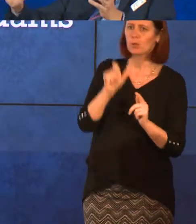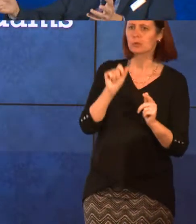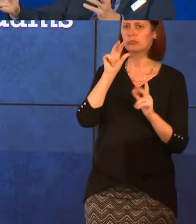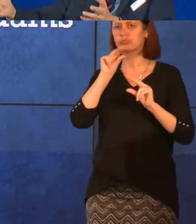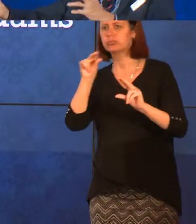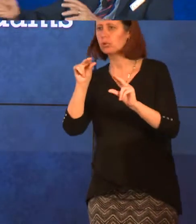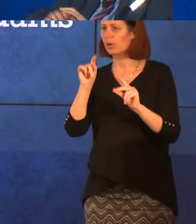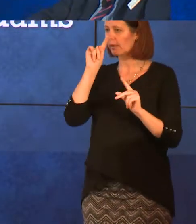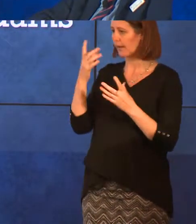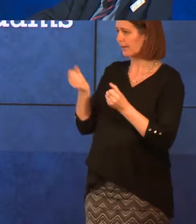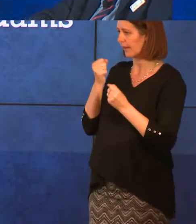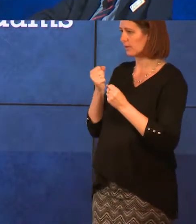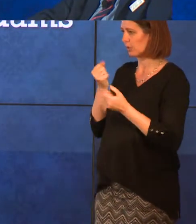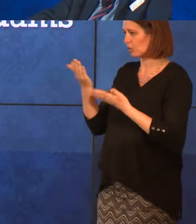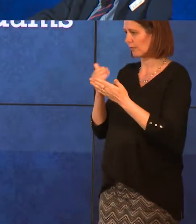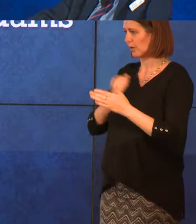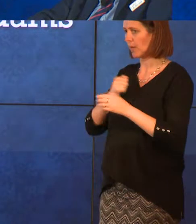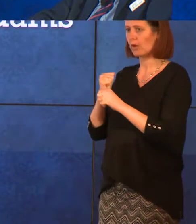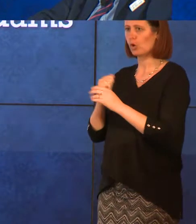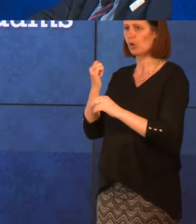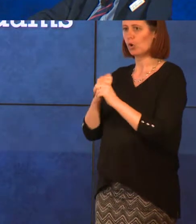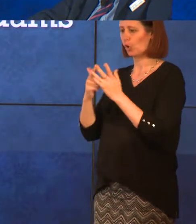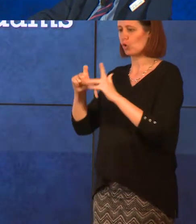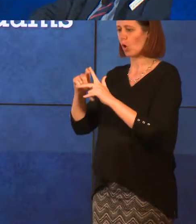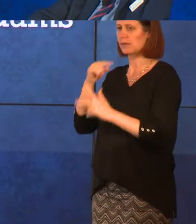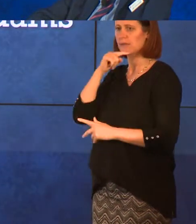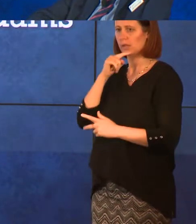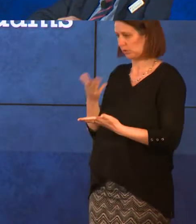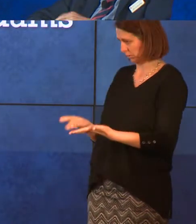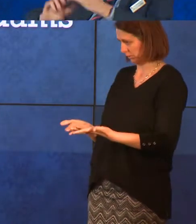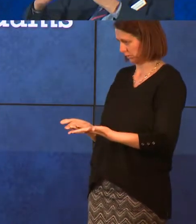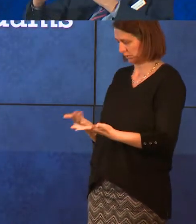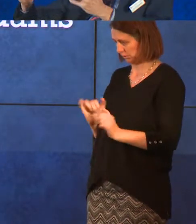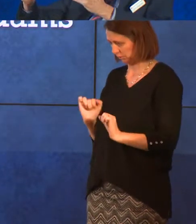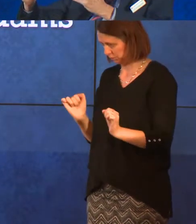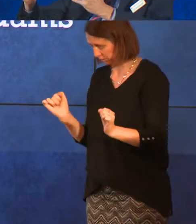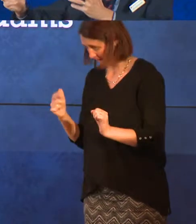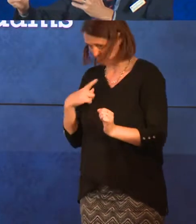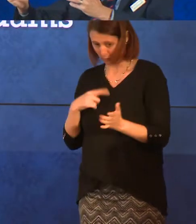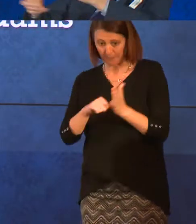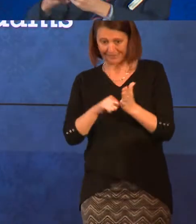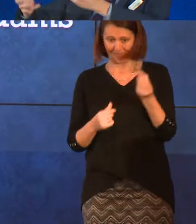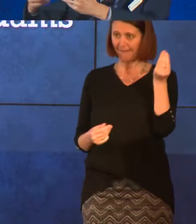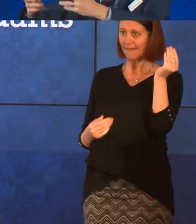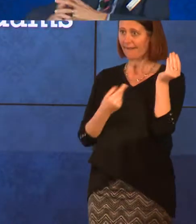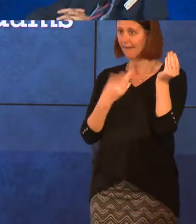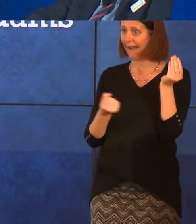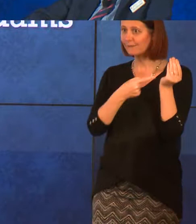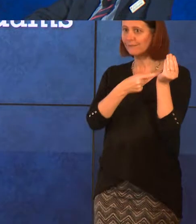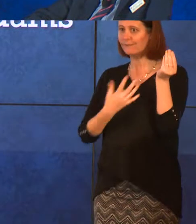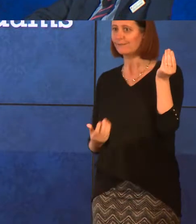his 16-year-old son, my godson. And it's kind of gobsmacking because the money's there, but he just can't